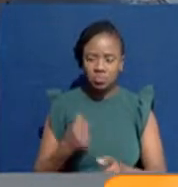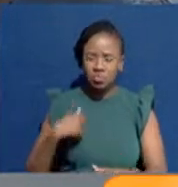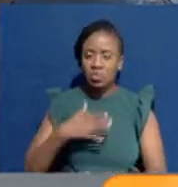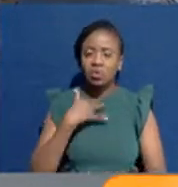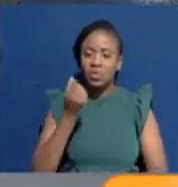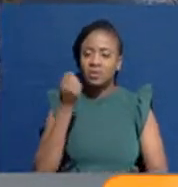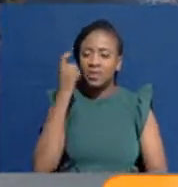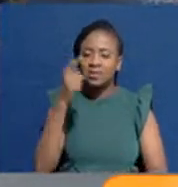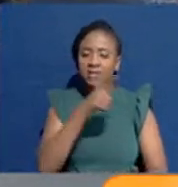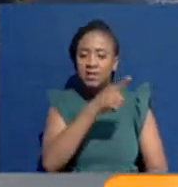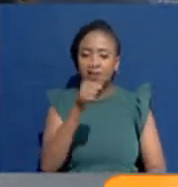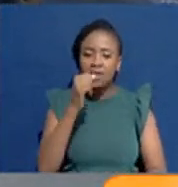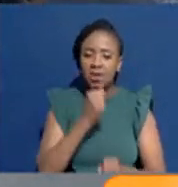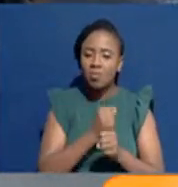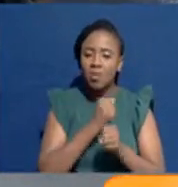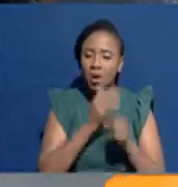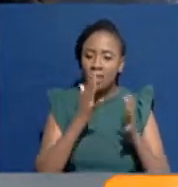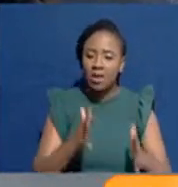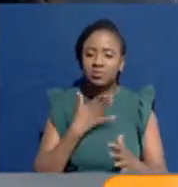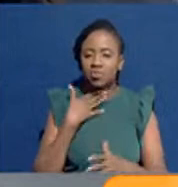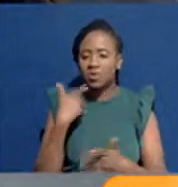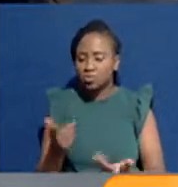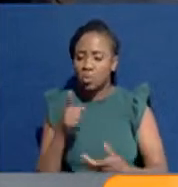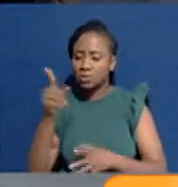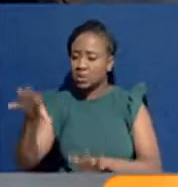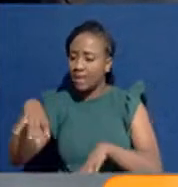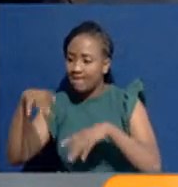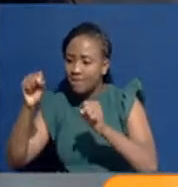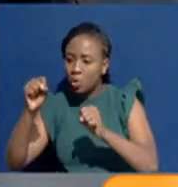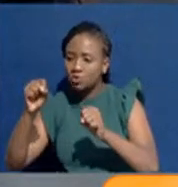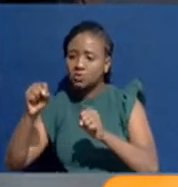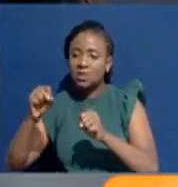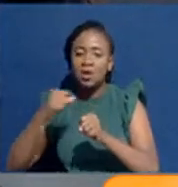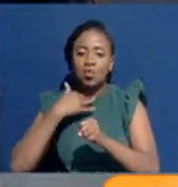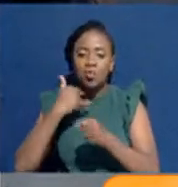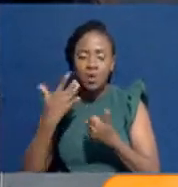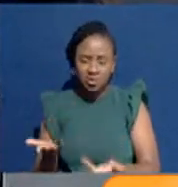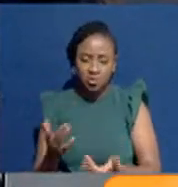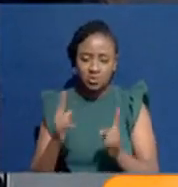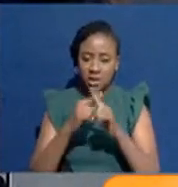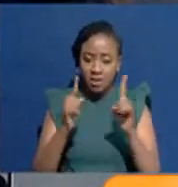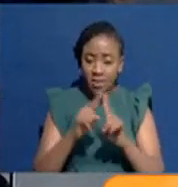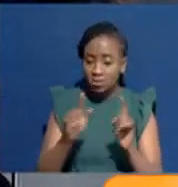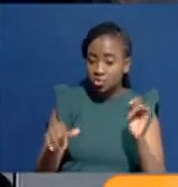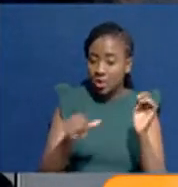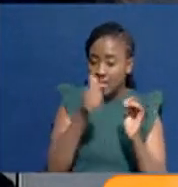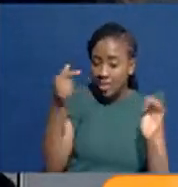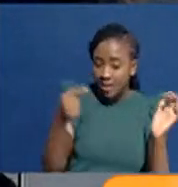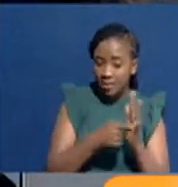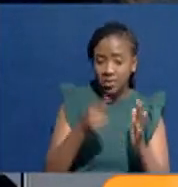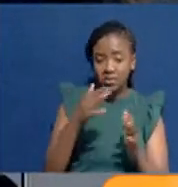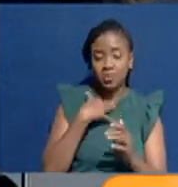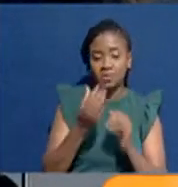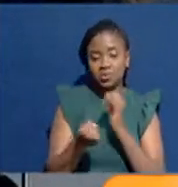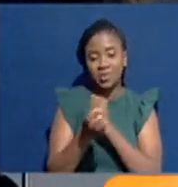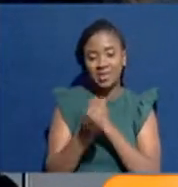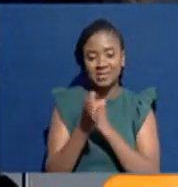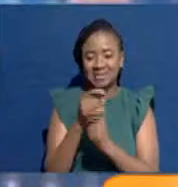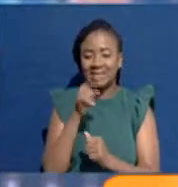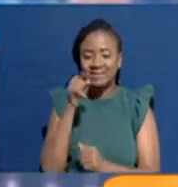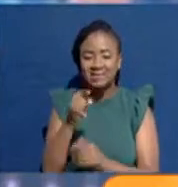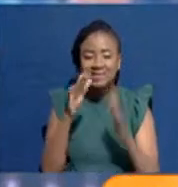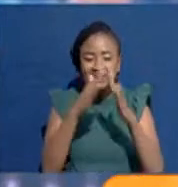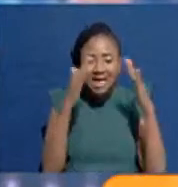want and the employees and such. Okay. But let me say this also. This housing thing that really every person is discussing